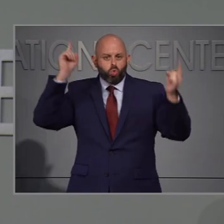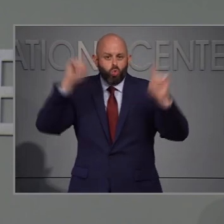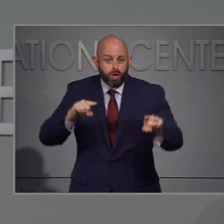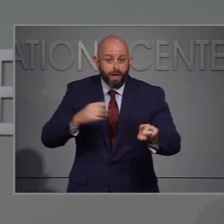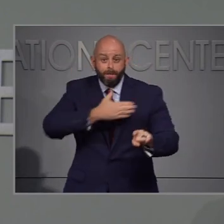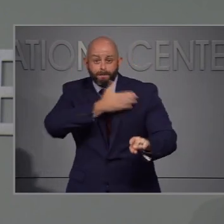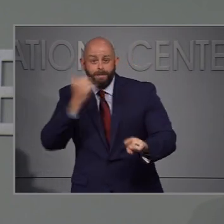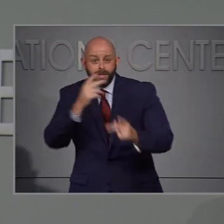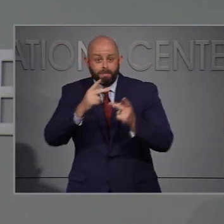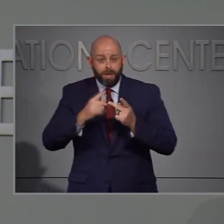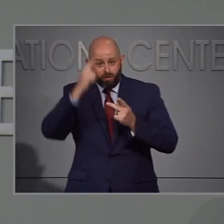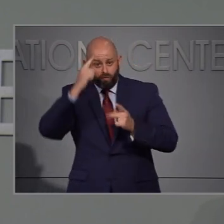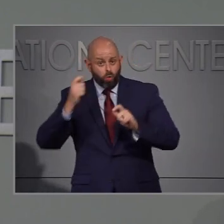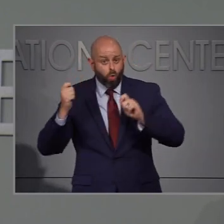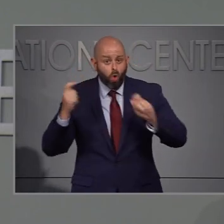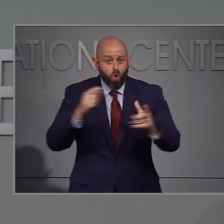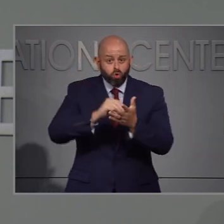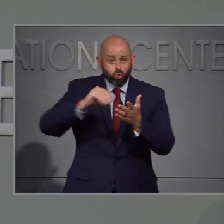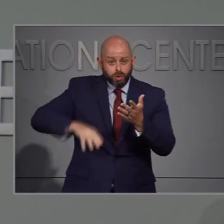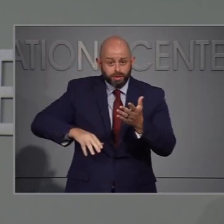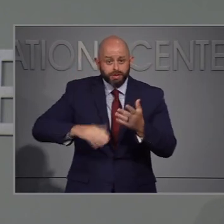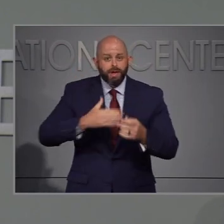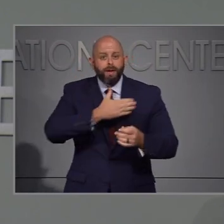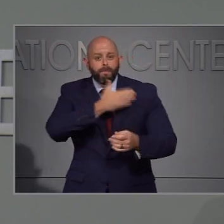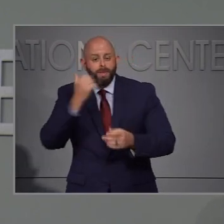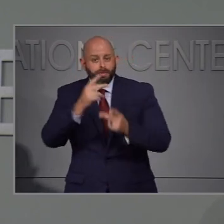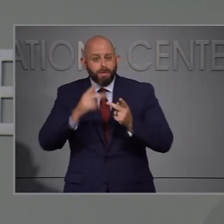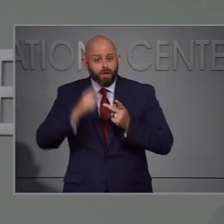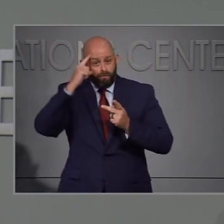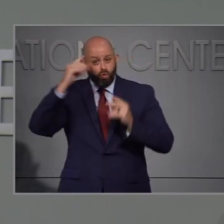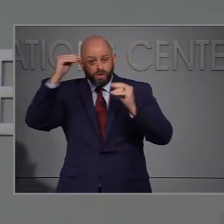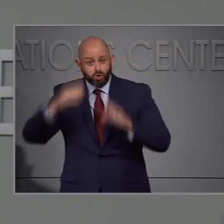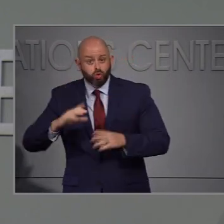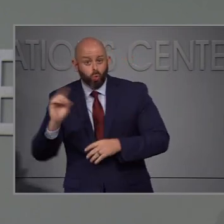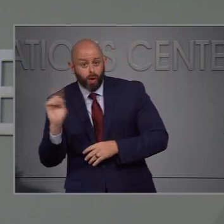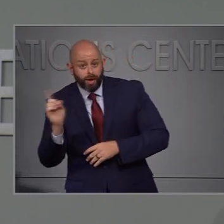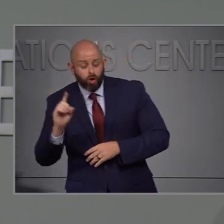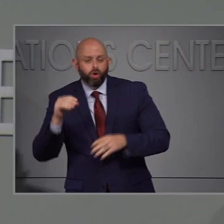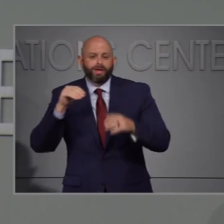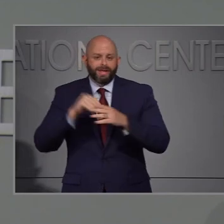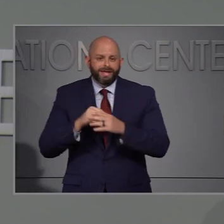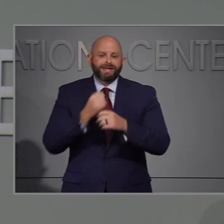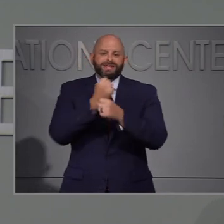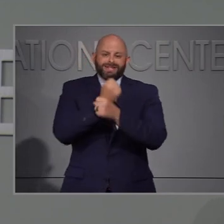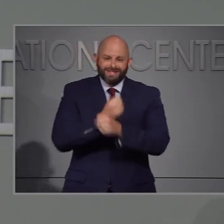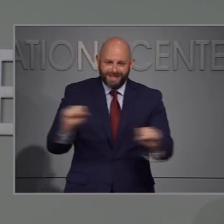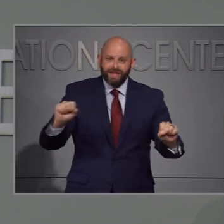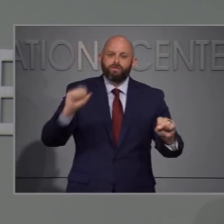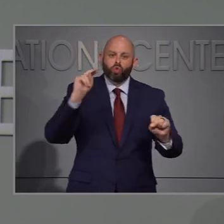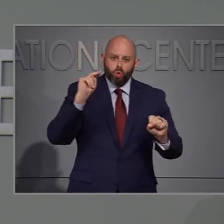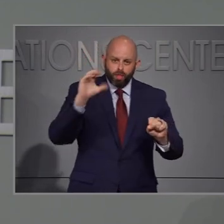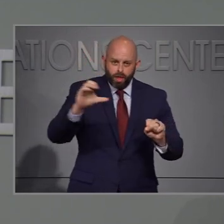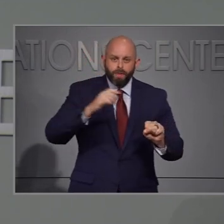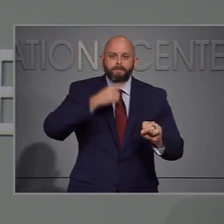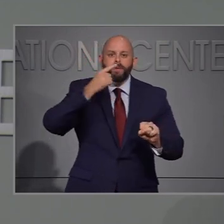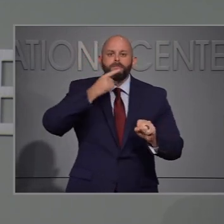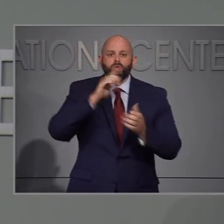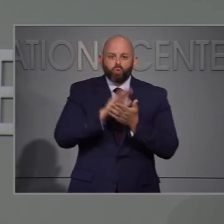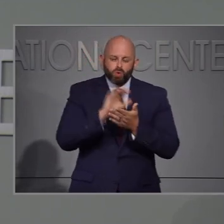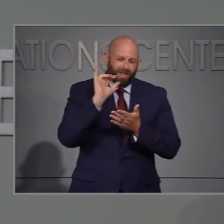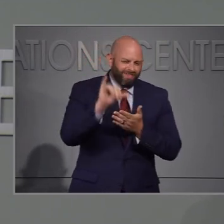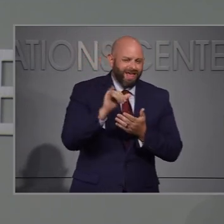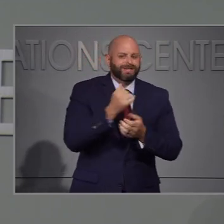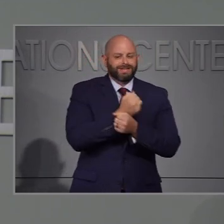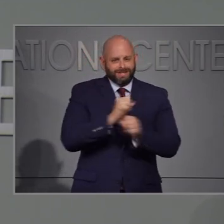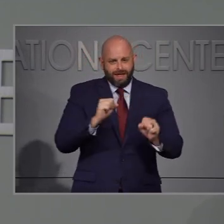learn and our teachers to teach is in our safe North Carolina public schools.